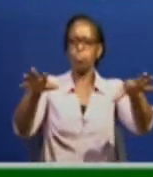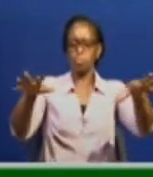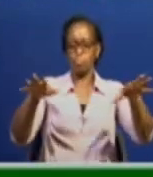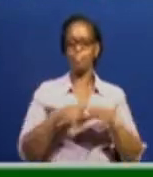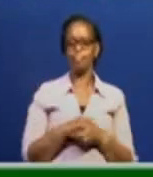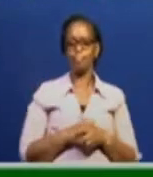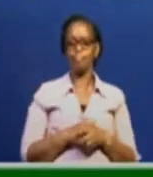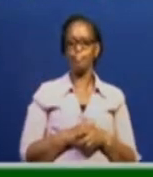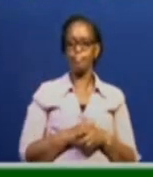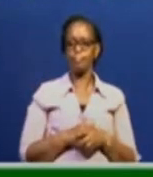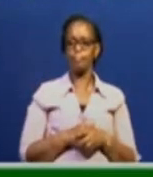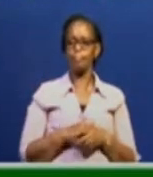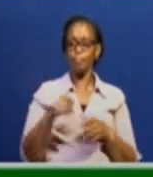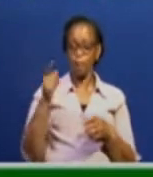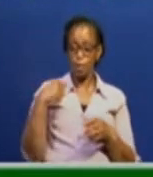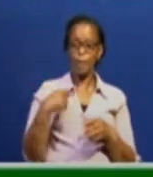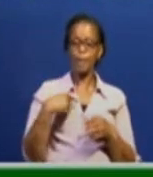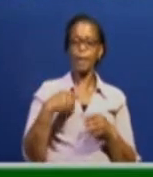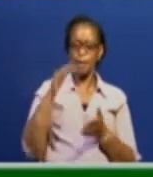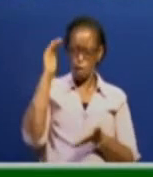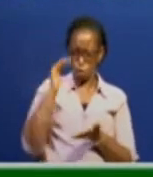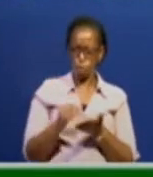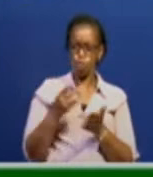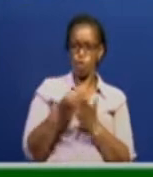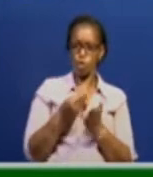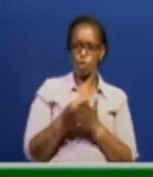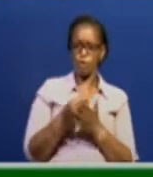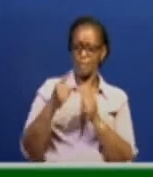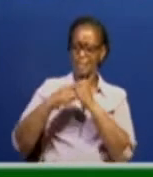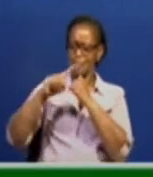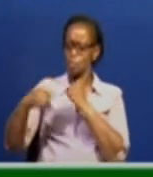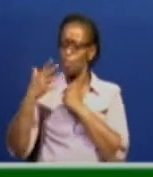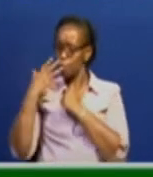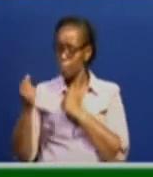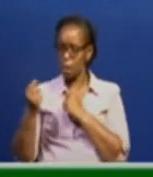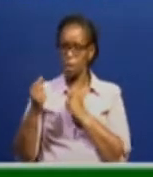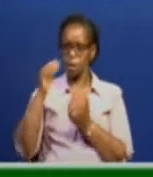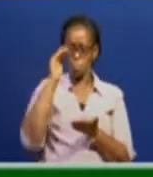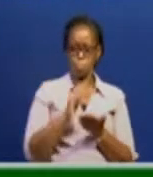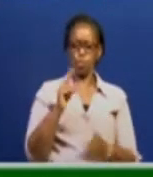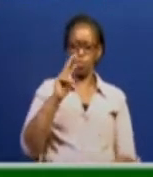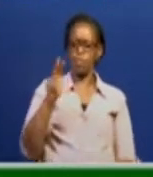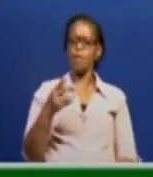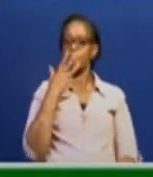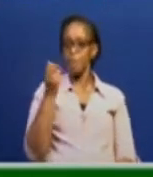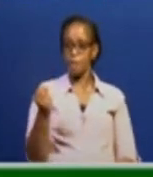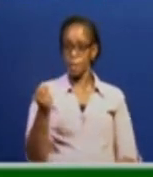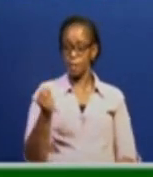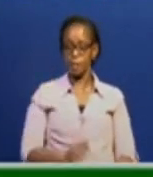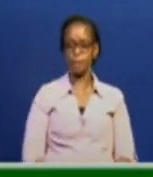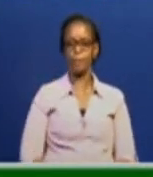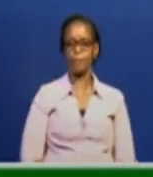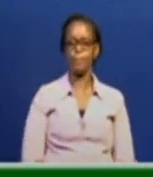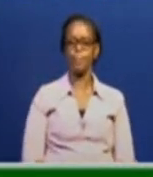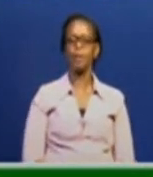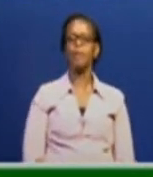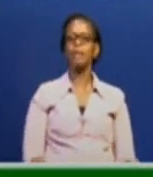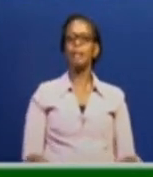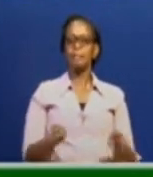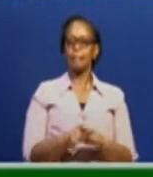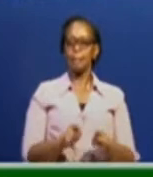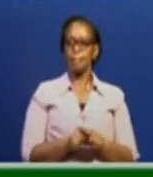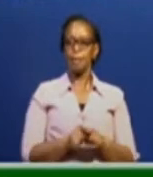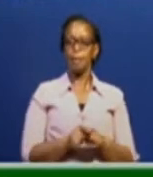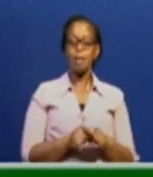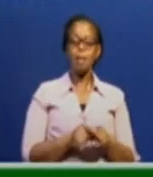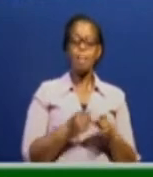of fertilizer from 6,500 to 2,500, increased maize acreage